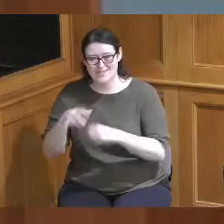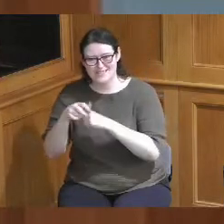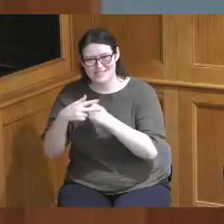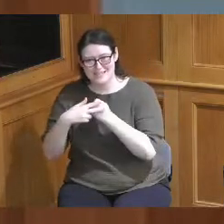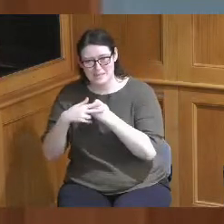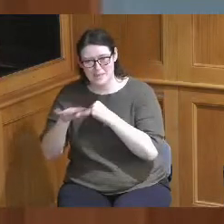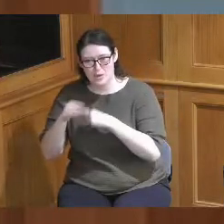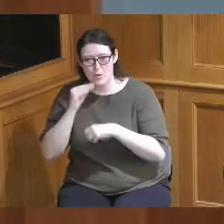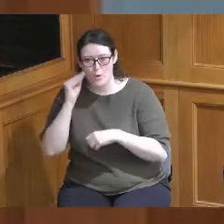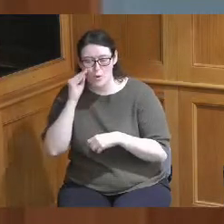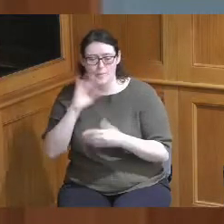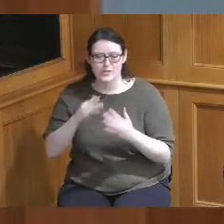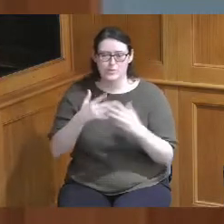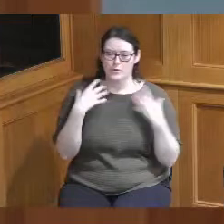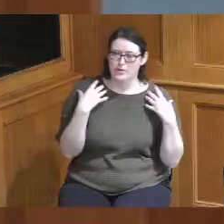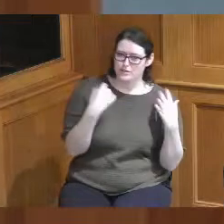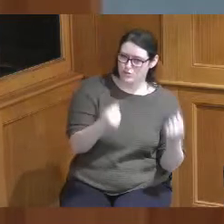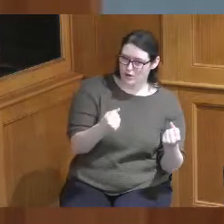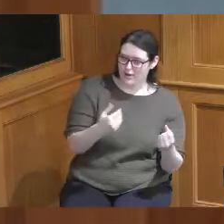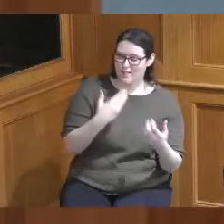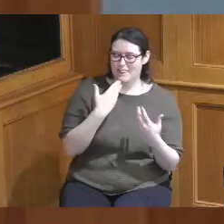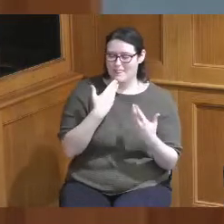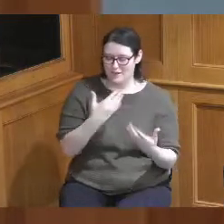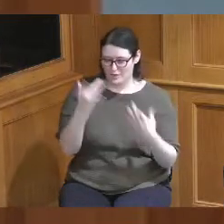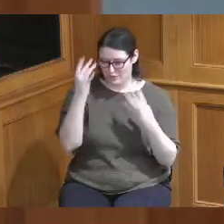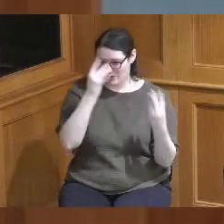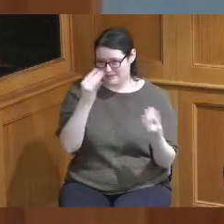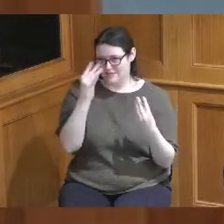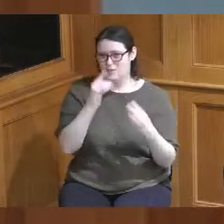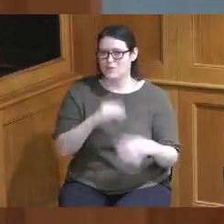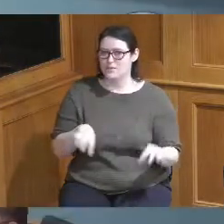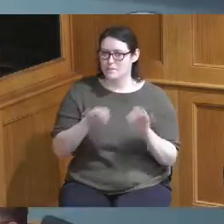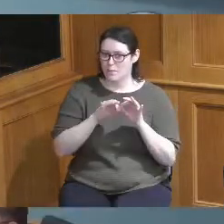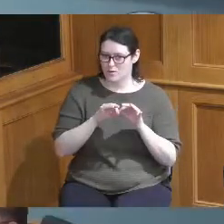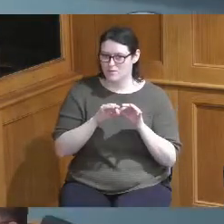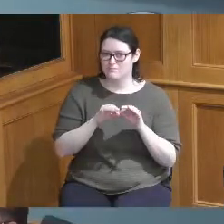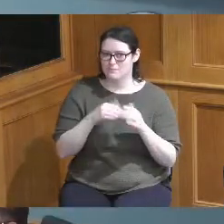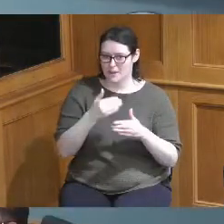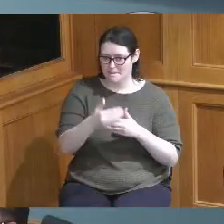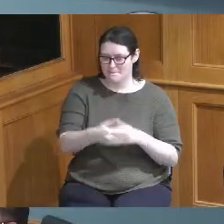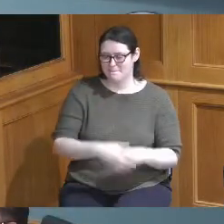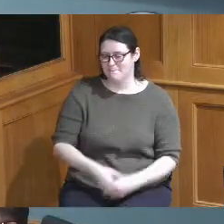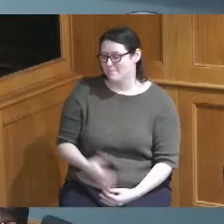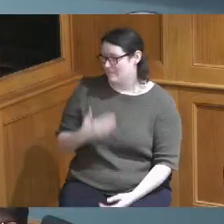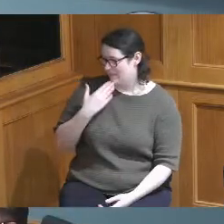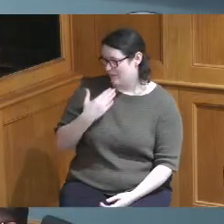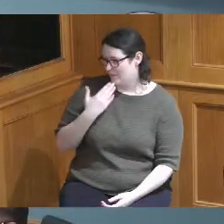strong. Thank you for considering this critical step forward. Thank you.